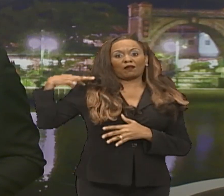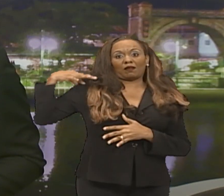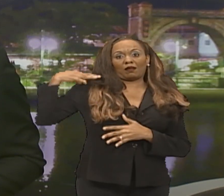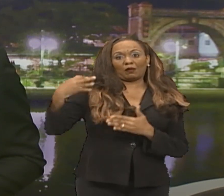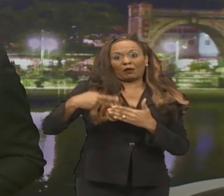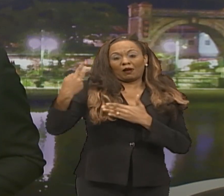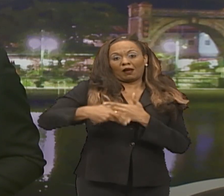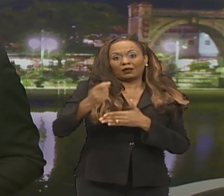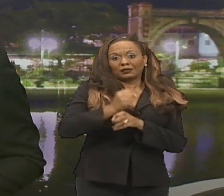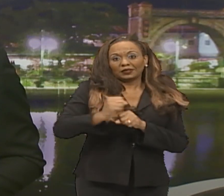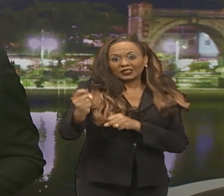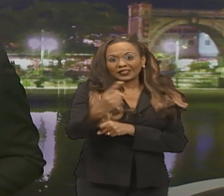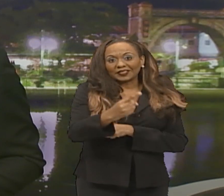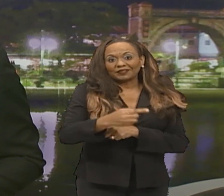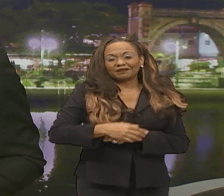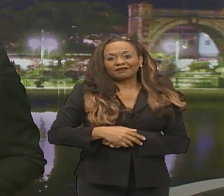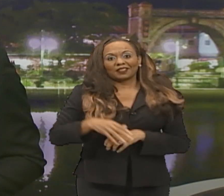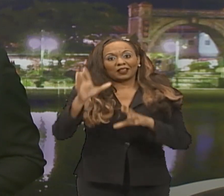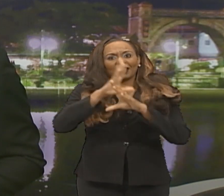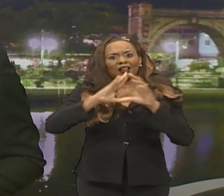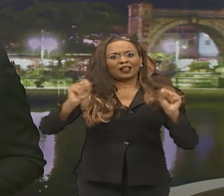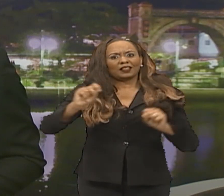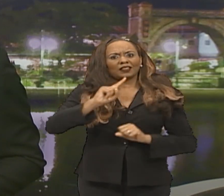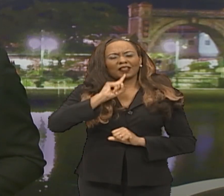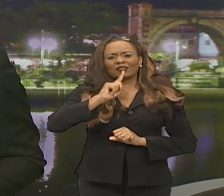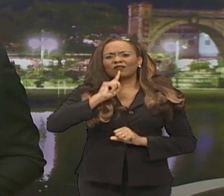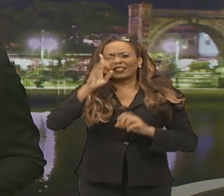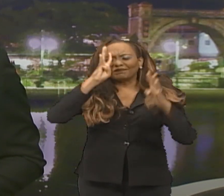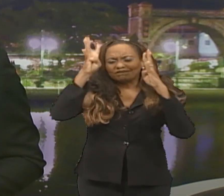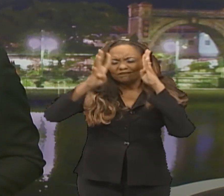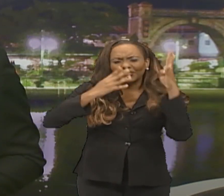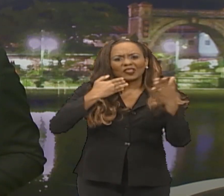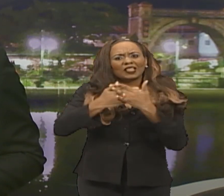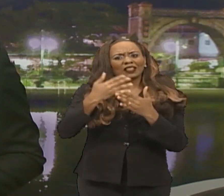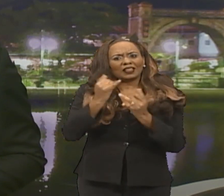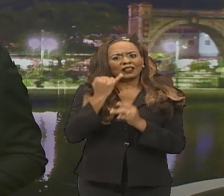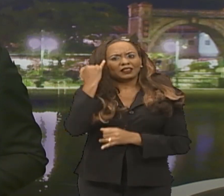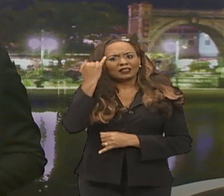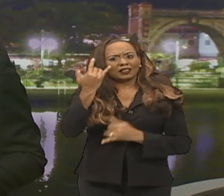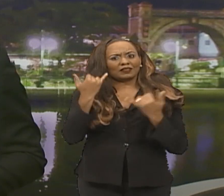The association's president, Cecilia Mears, believes the initiative is timely.